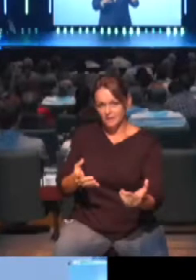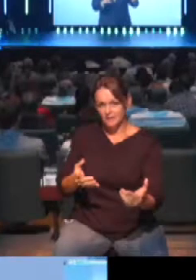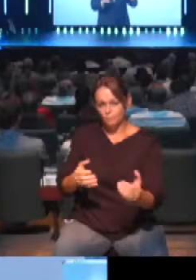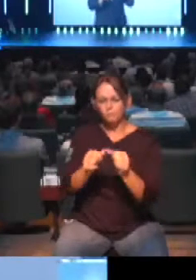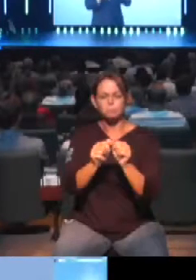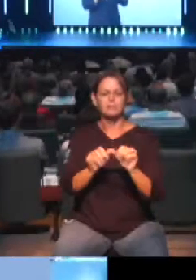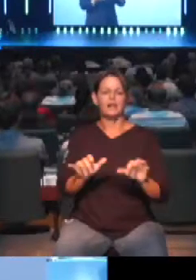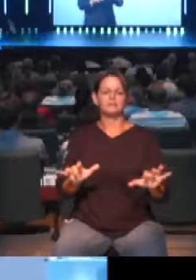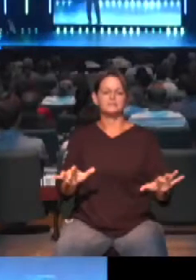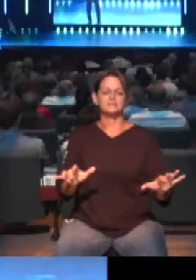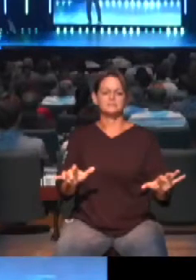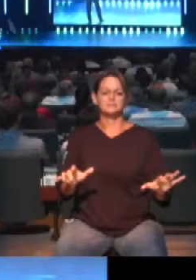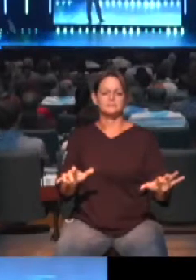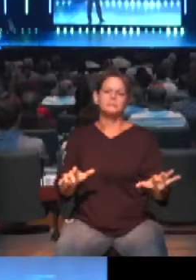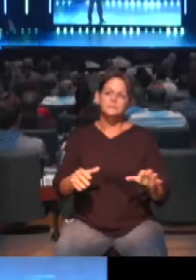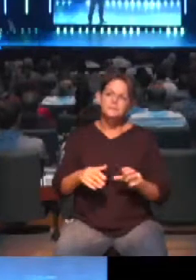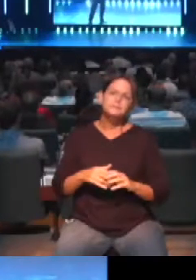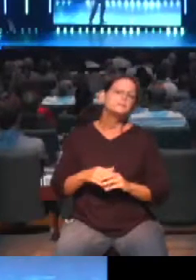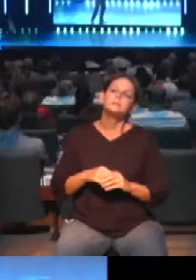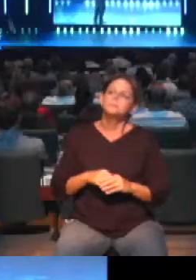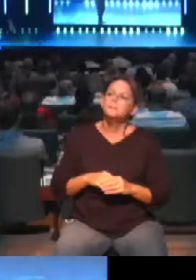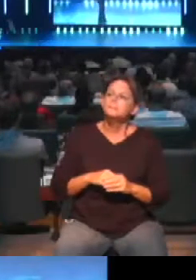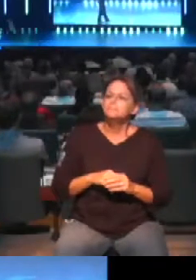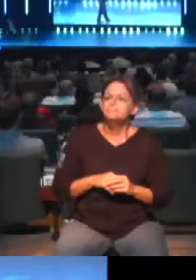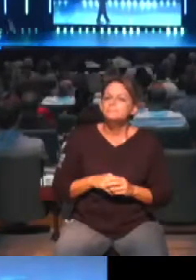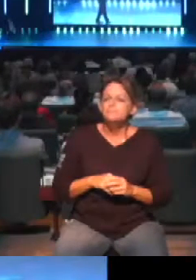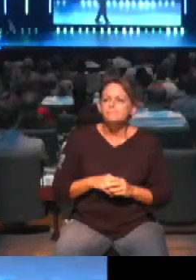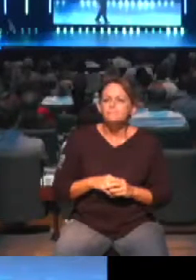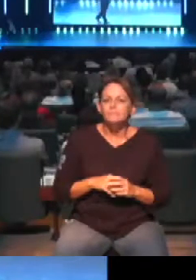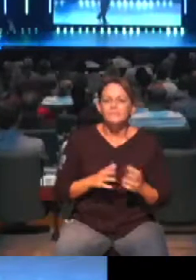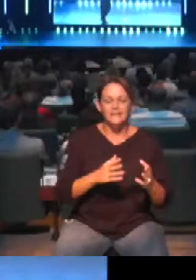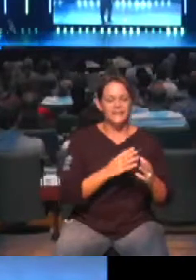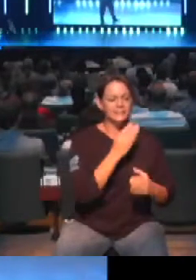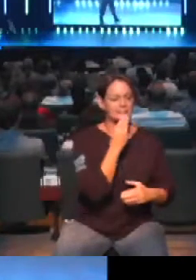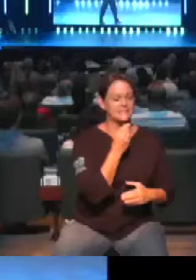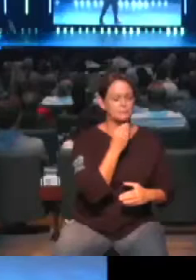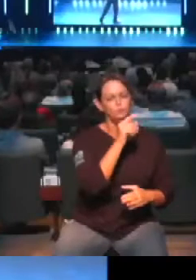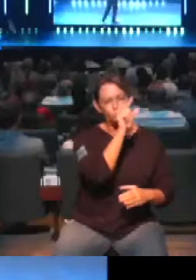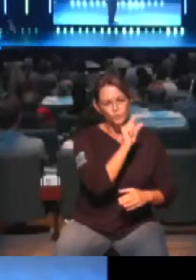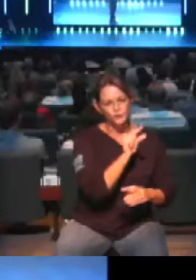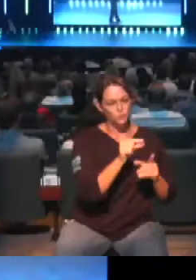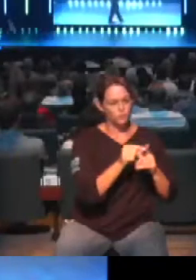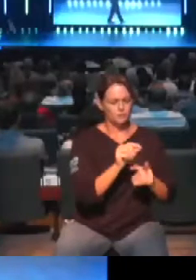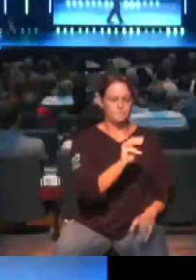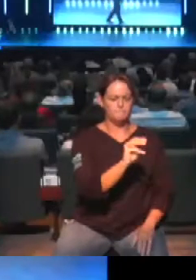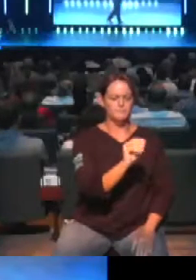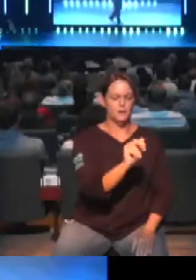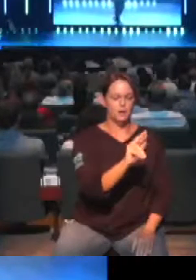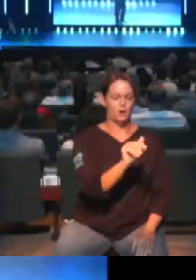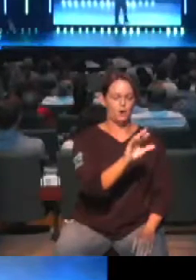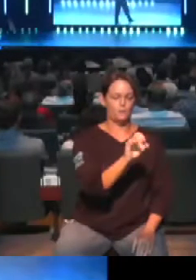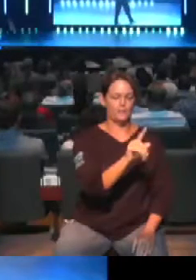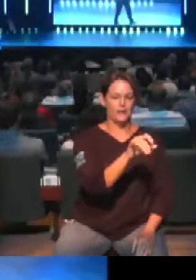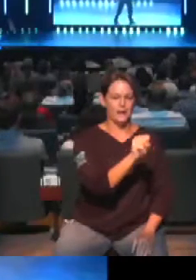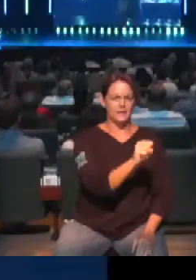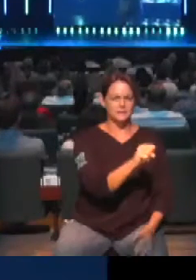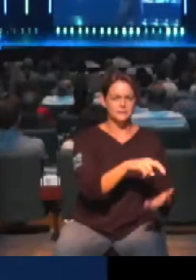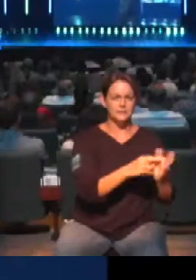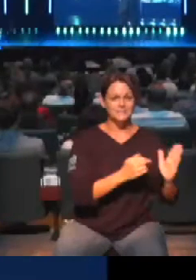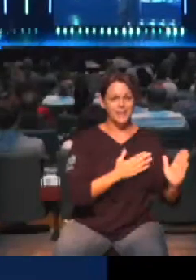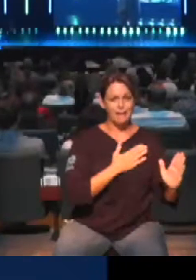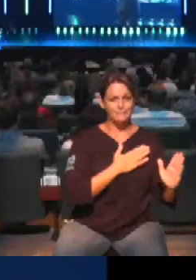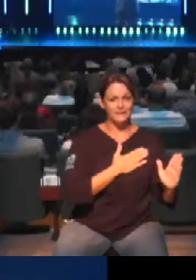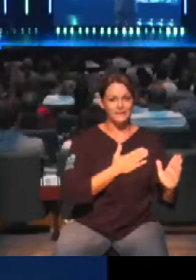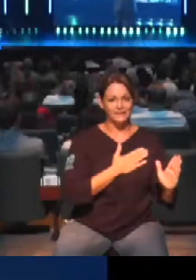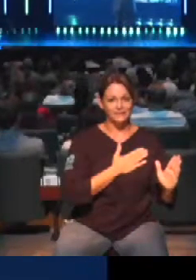being blessed. And of course, blessed, there's the Hebrew word, the Greek word is makarios, and it means happy. And all